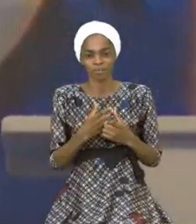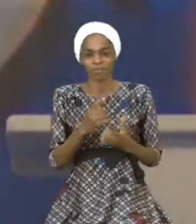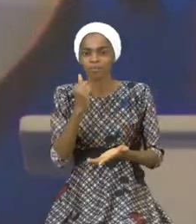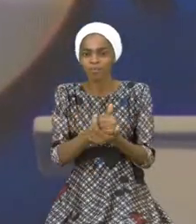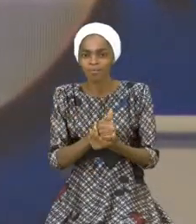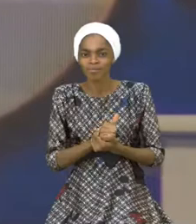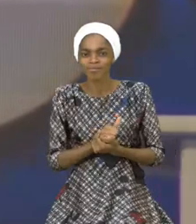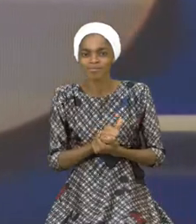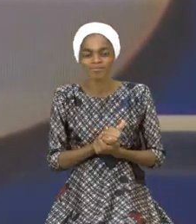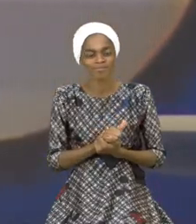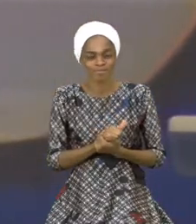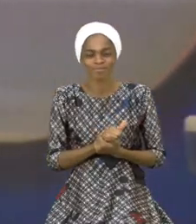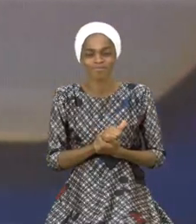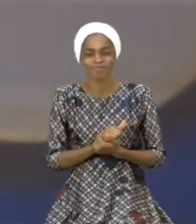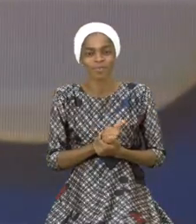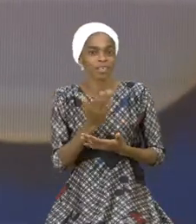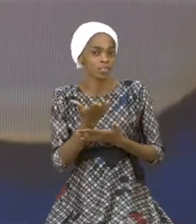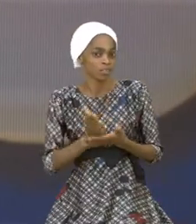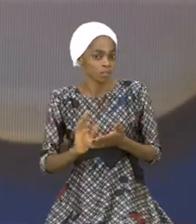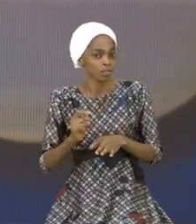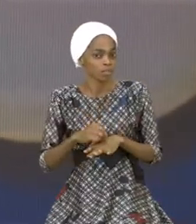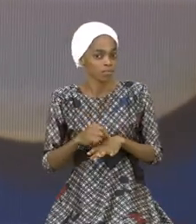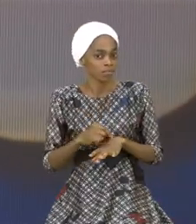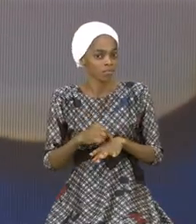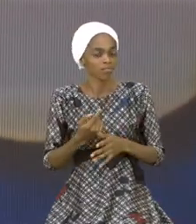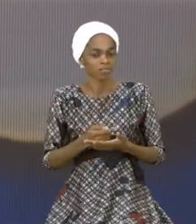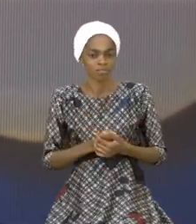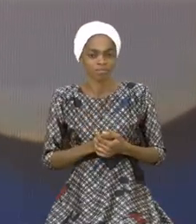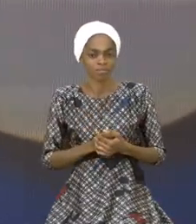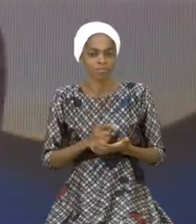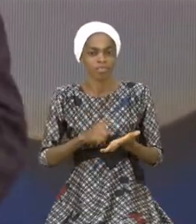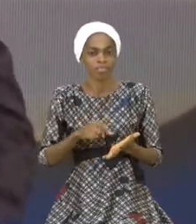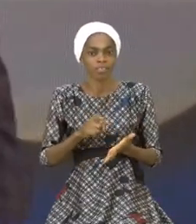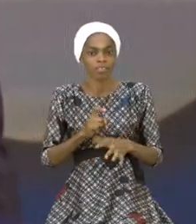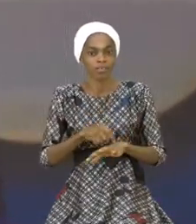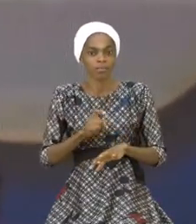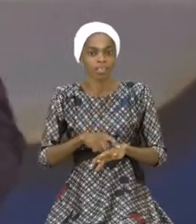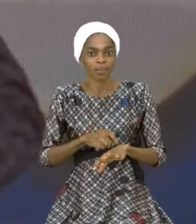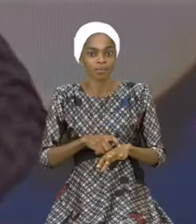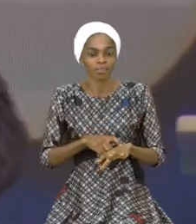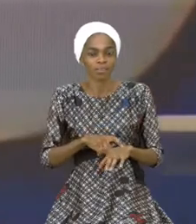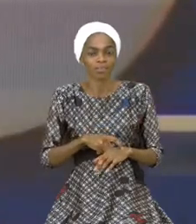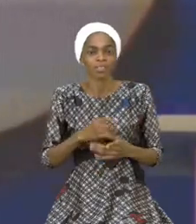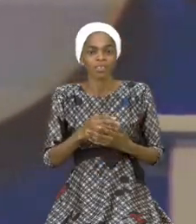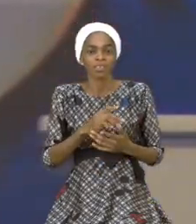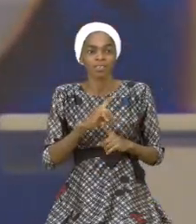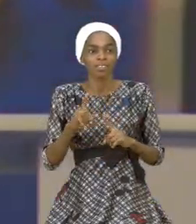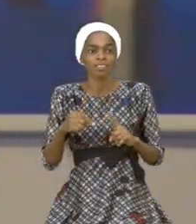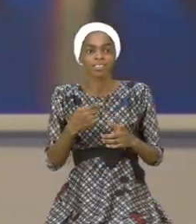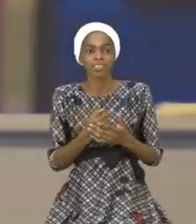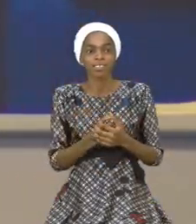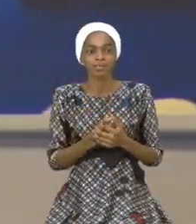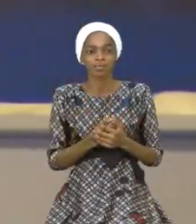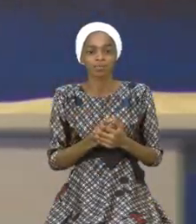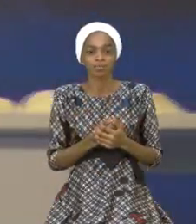You know, sometimes when I say you want to come to Christ, raise up your hand there. Some